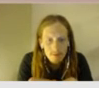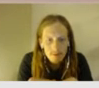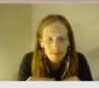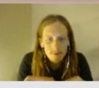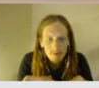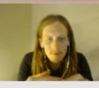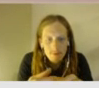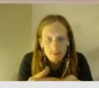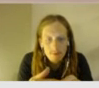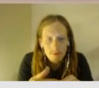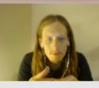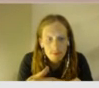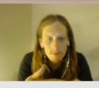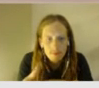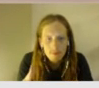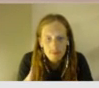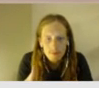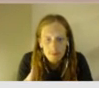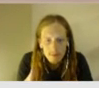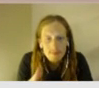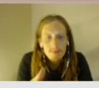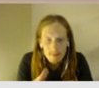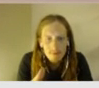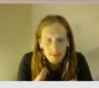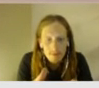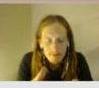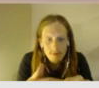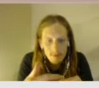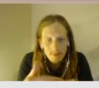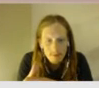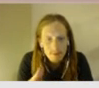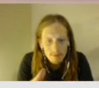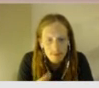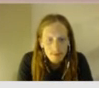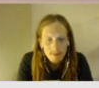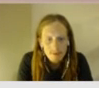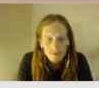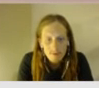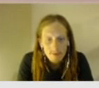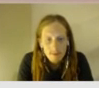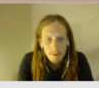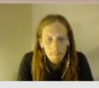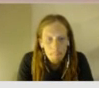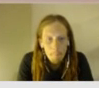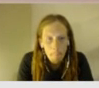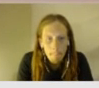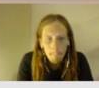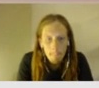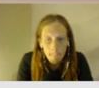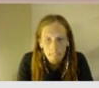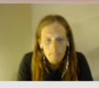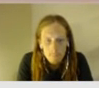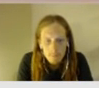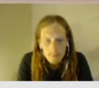that story, I stumbled into this laundromat where you have working-class people who, you know, are in these